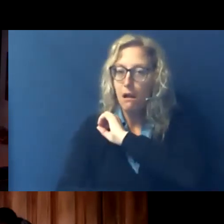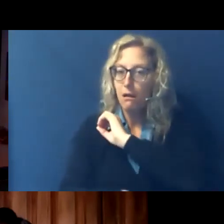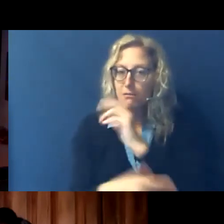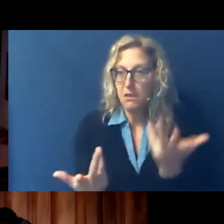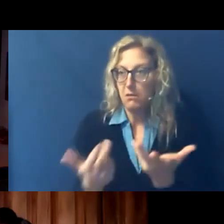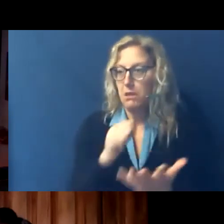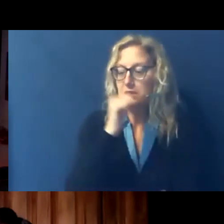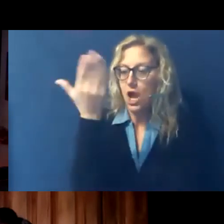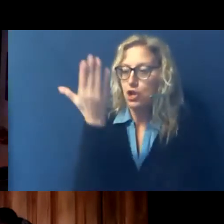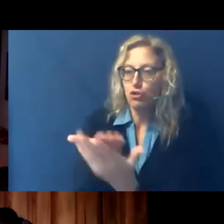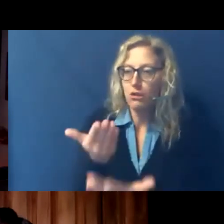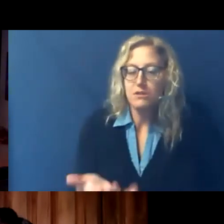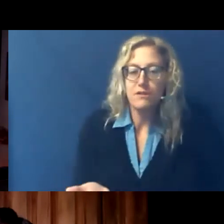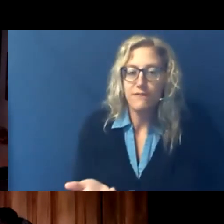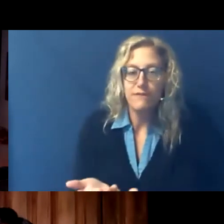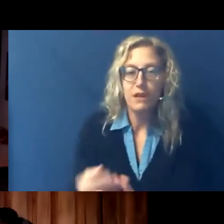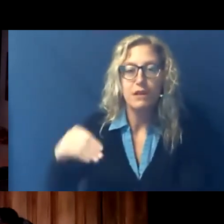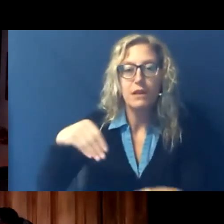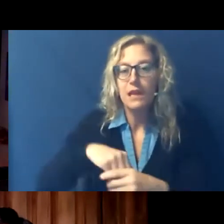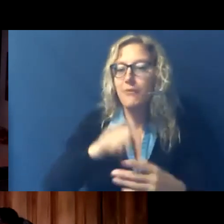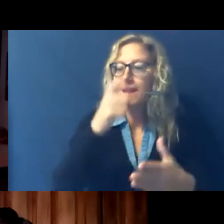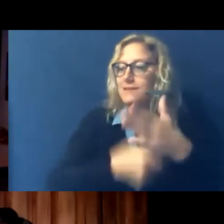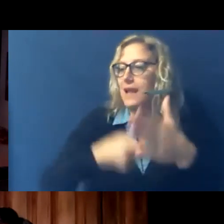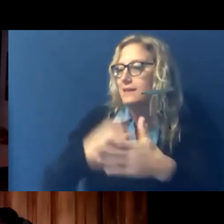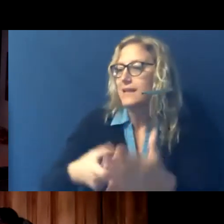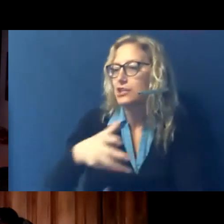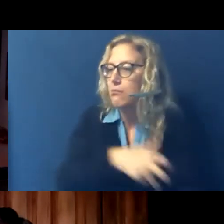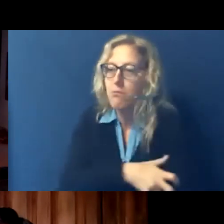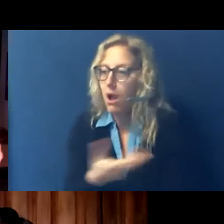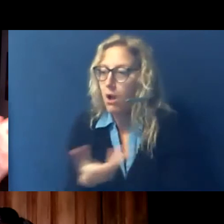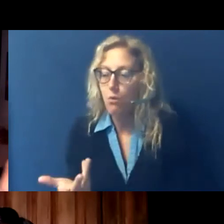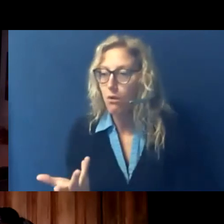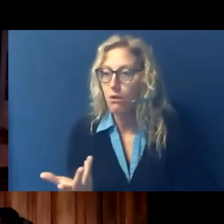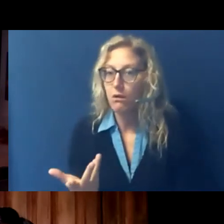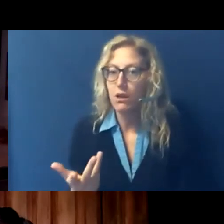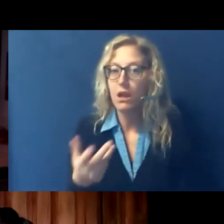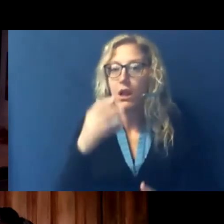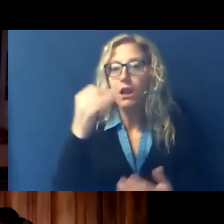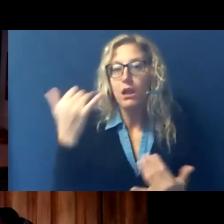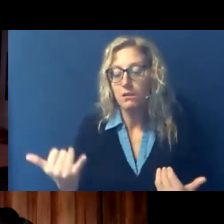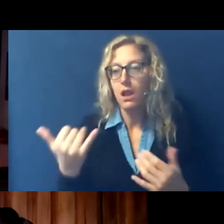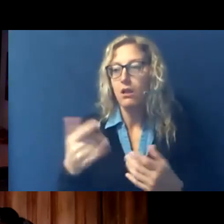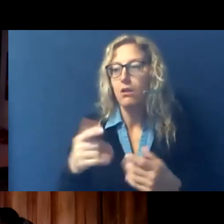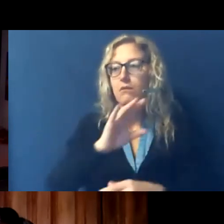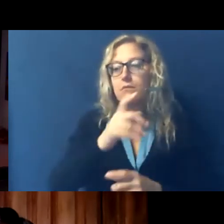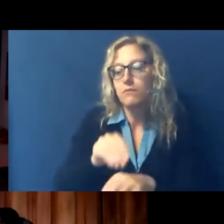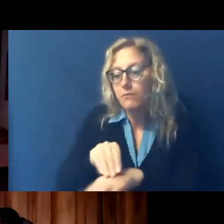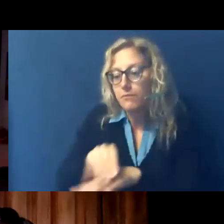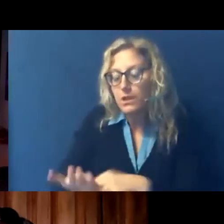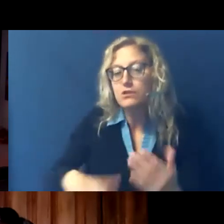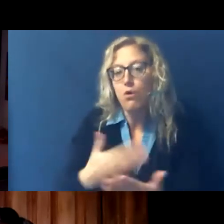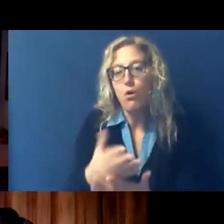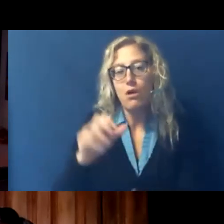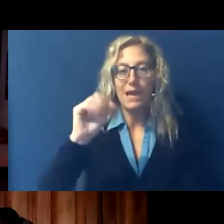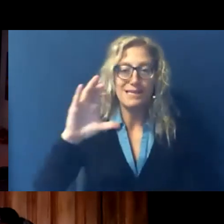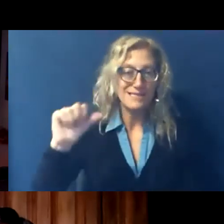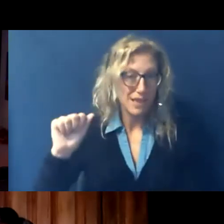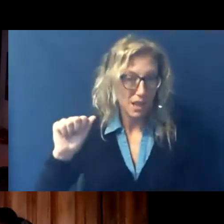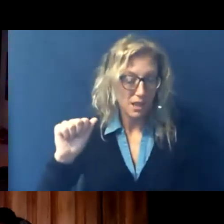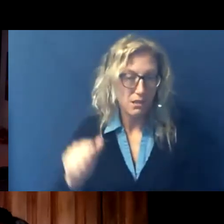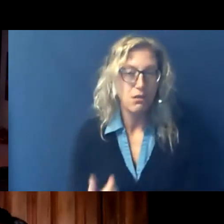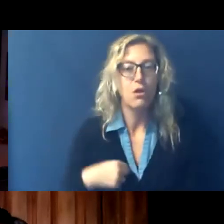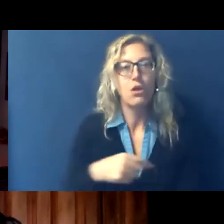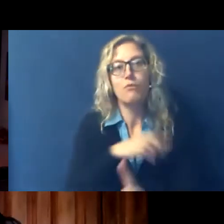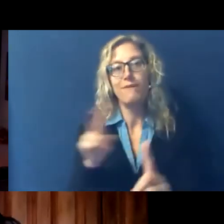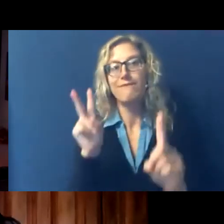not justified within the taxation powers. And if it falls, the entire ACA must fall. We filed